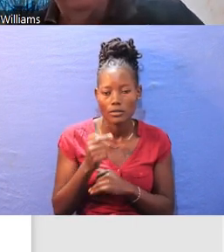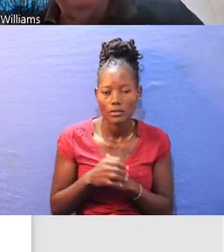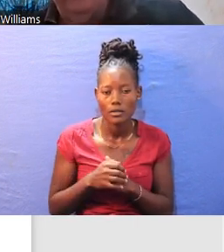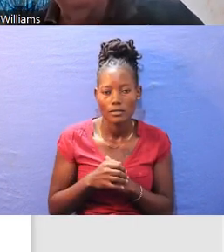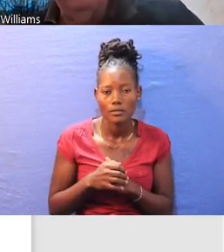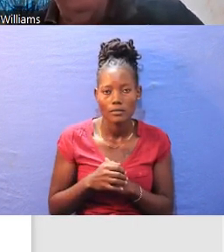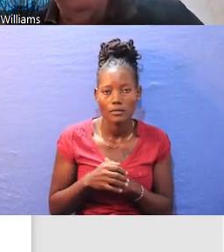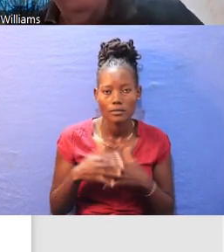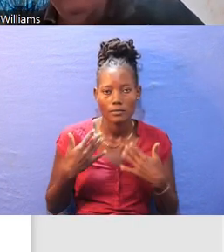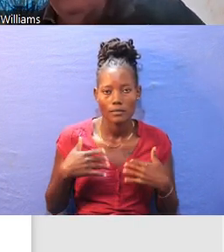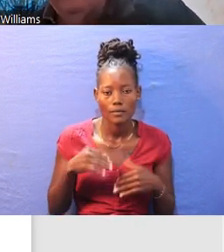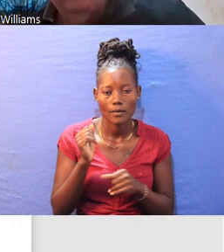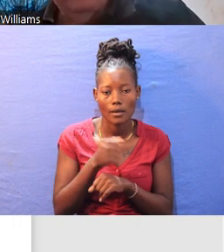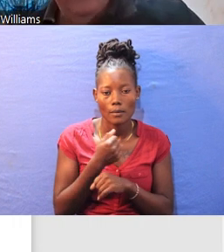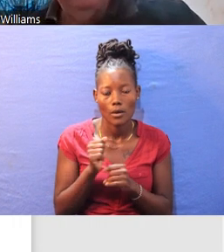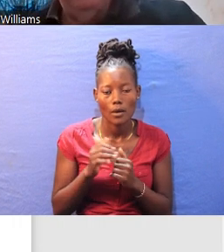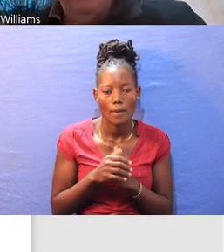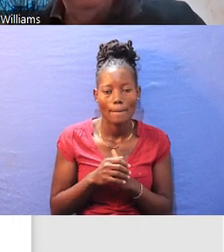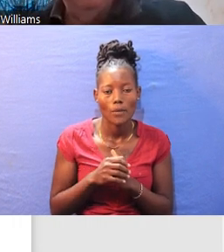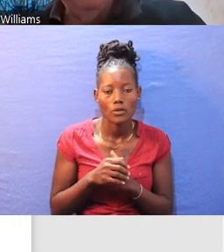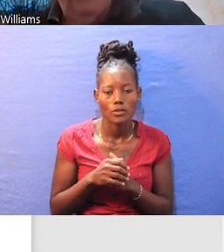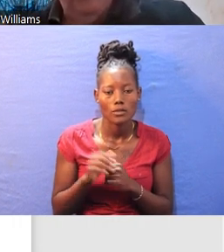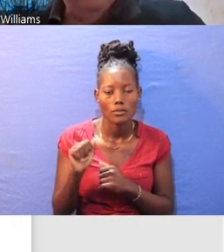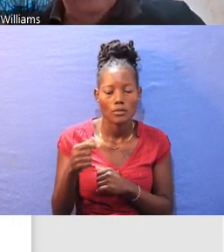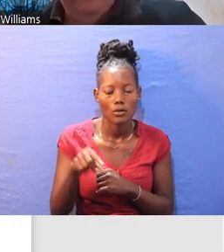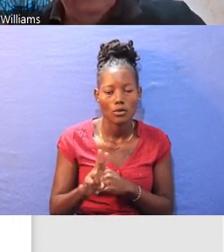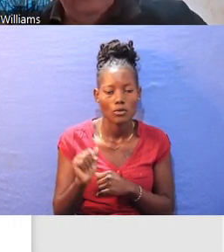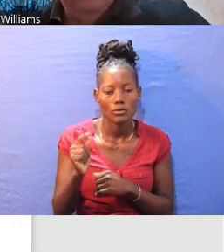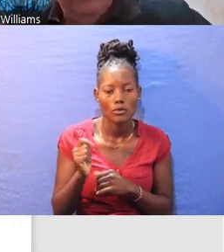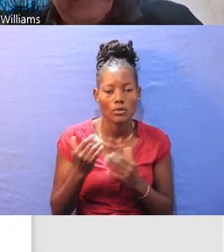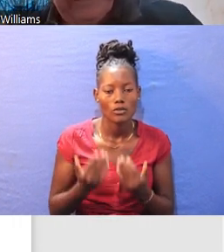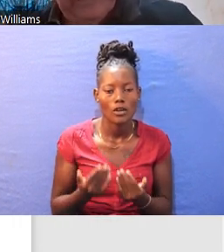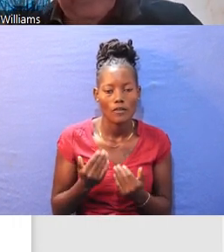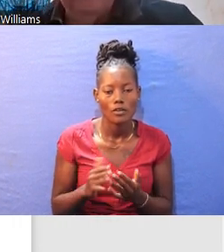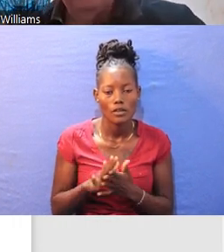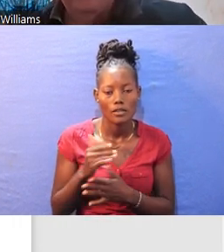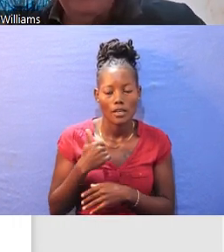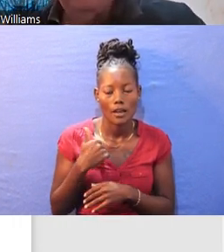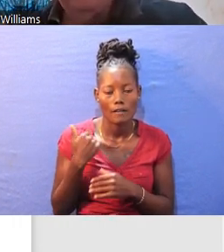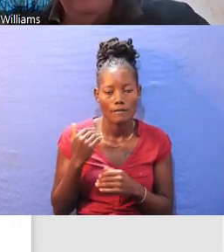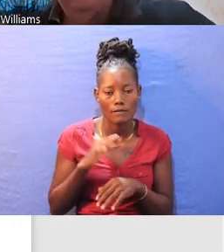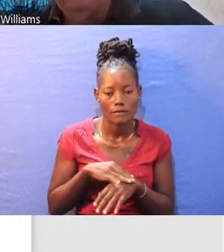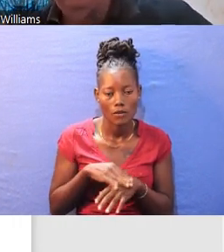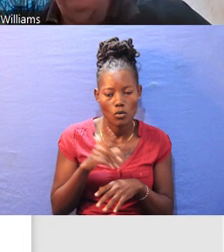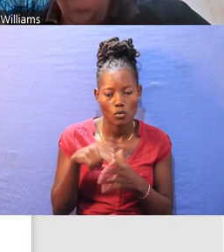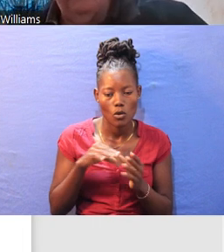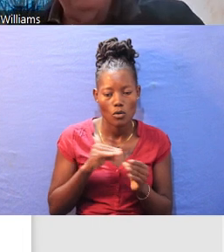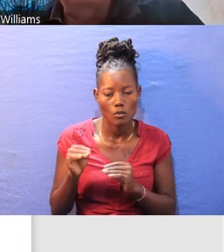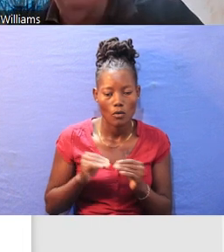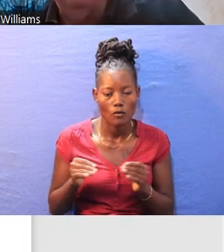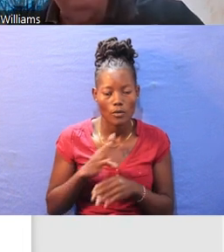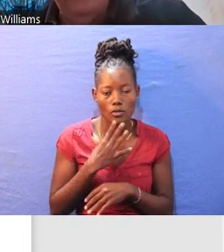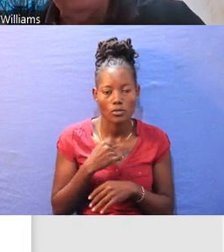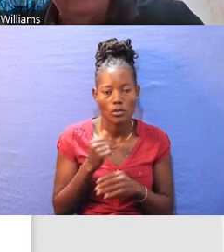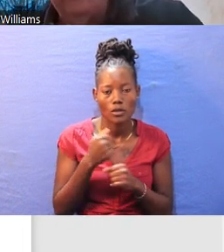I've noticed that guys that are able to squat heavy and do heavy cleans, they tend to have really strong core,